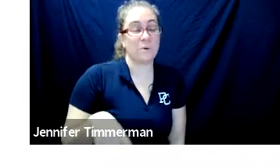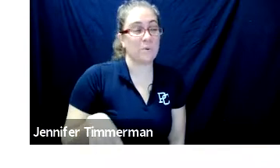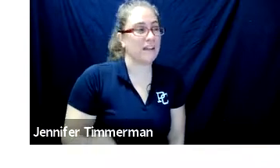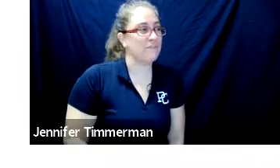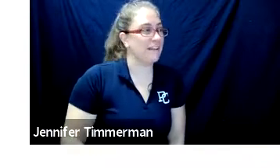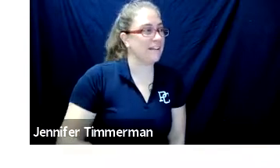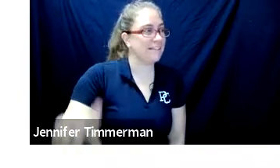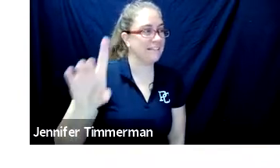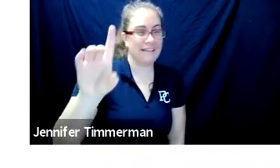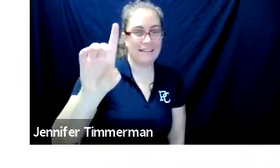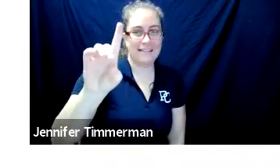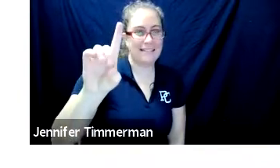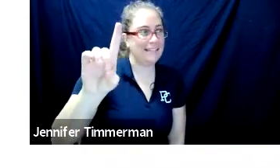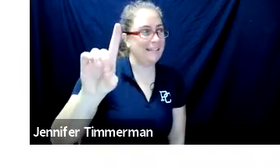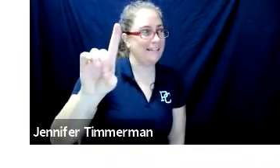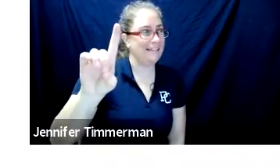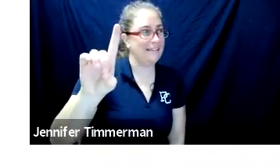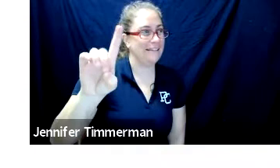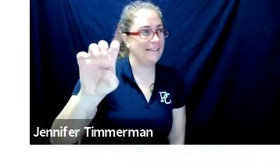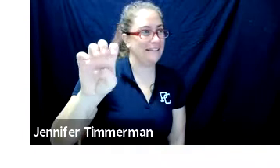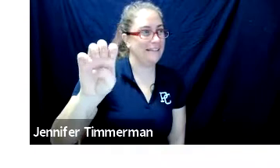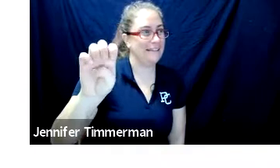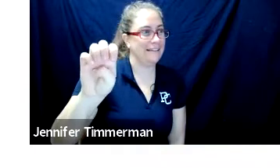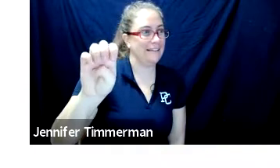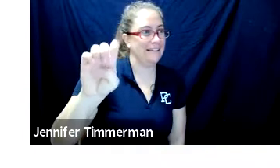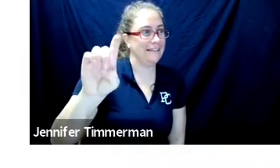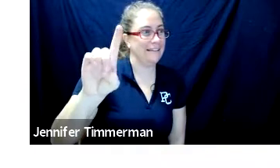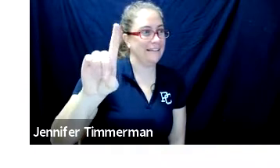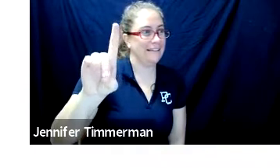Awesome. One more time for Dennis. D,